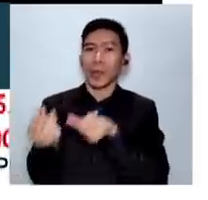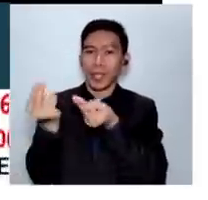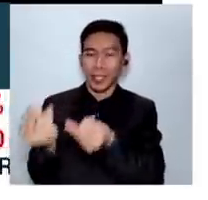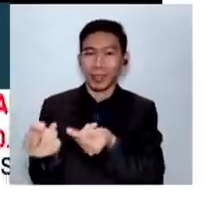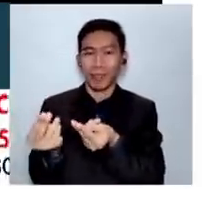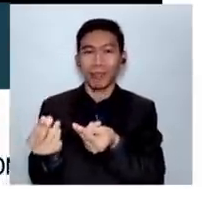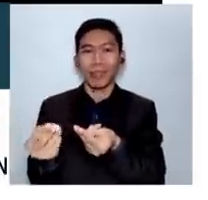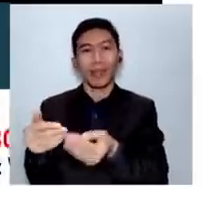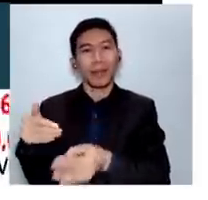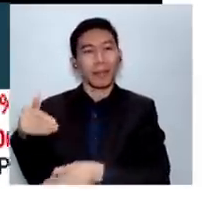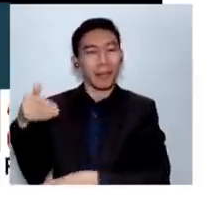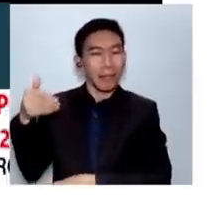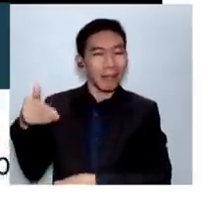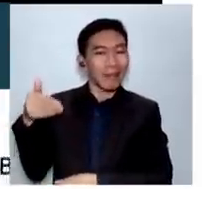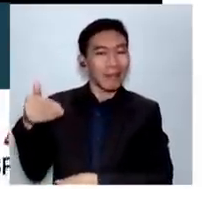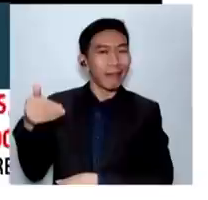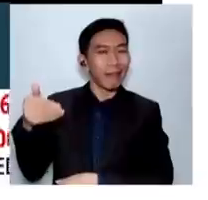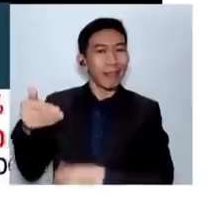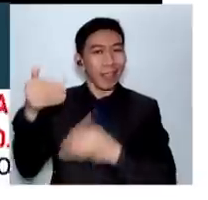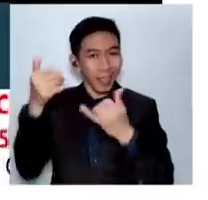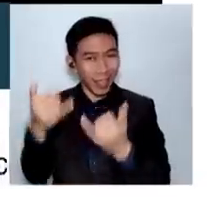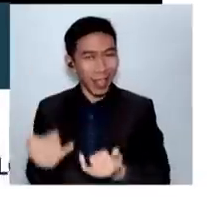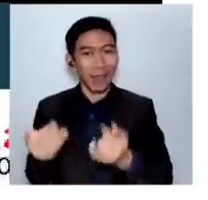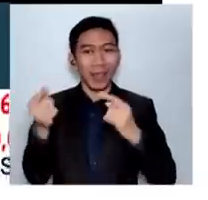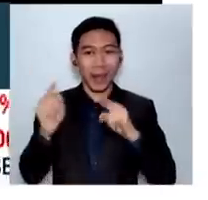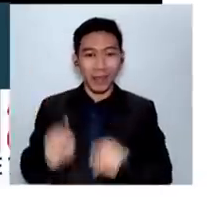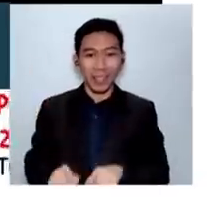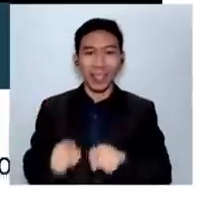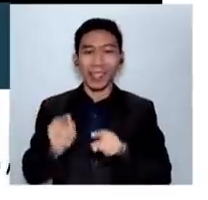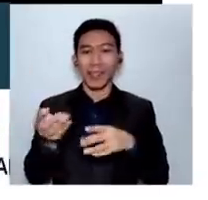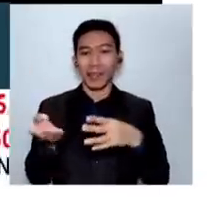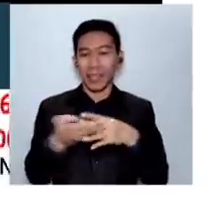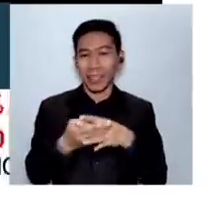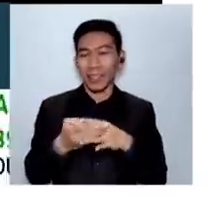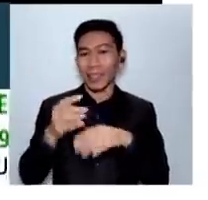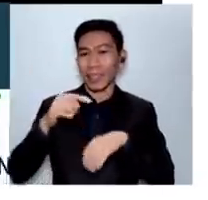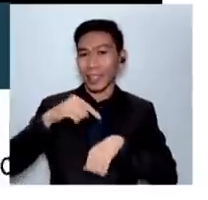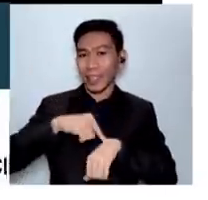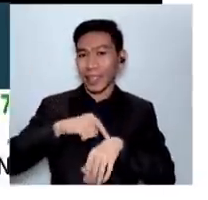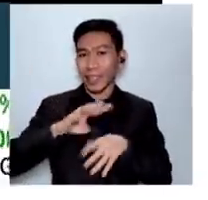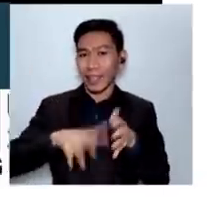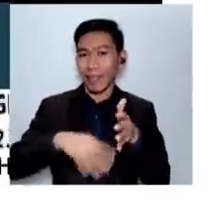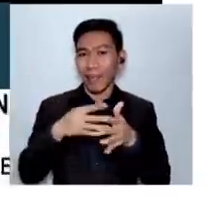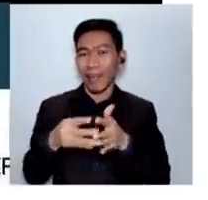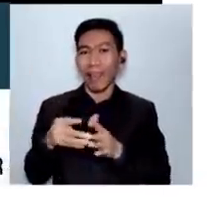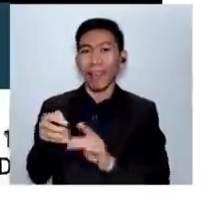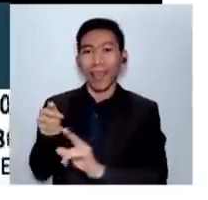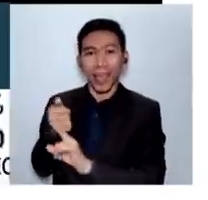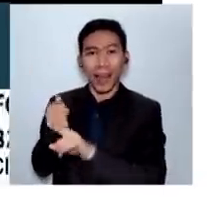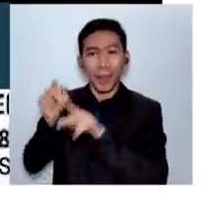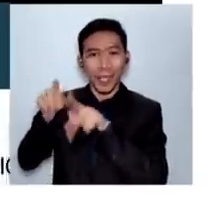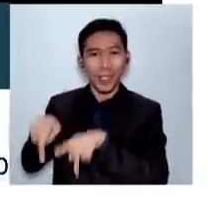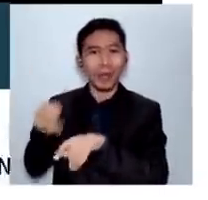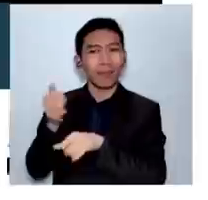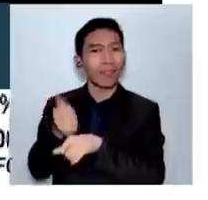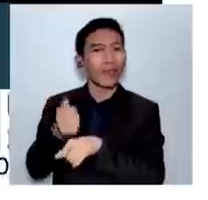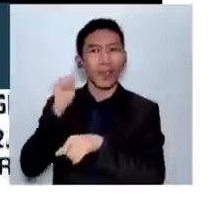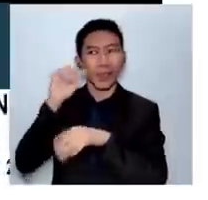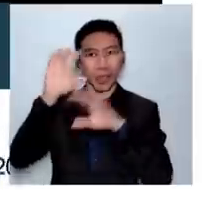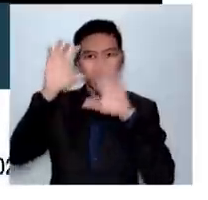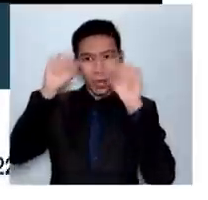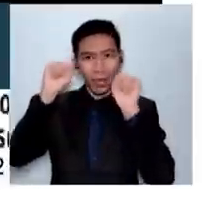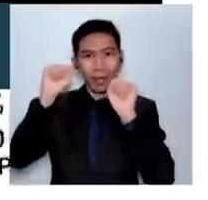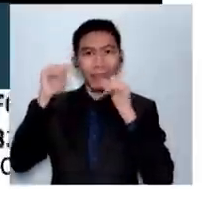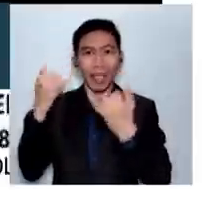comes now the filing period. And it is the person who rejected his nomination as president who